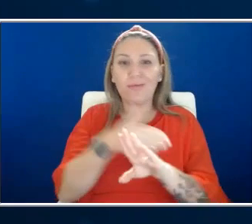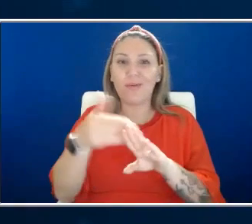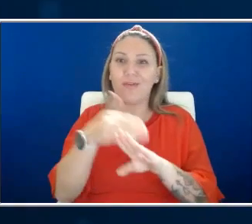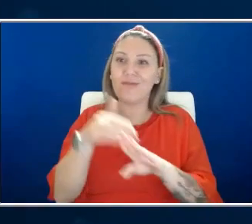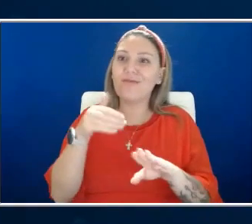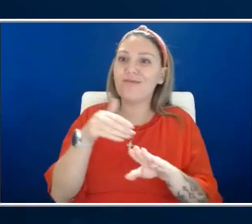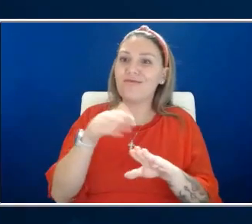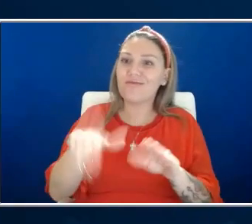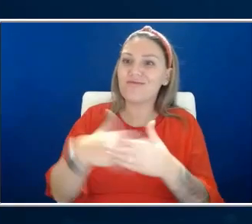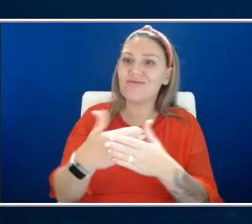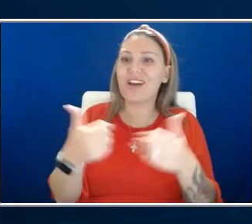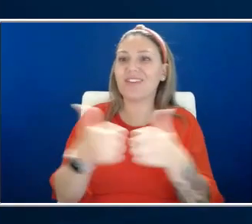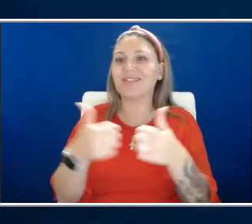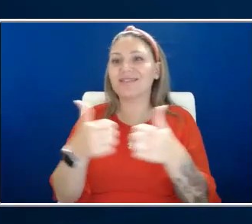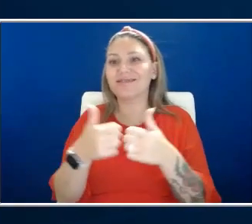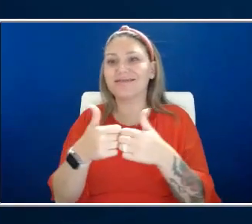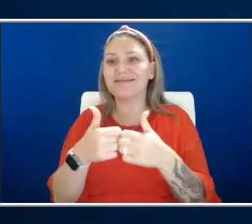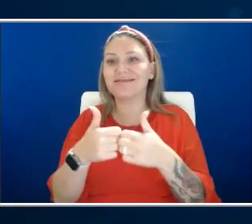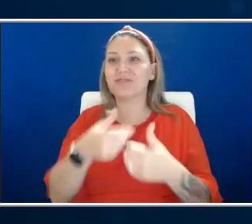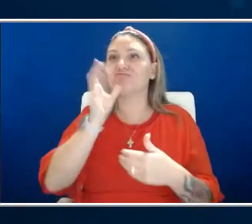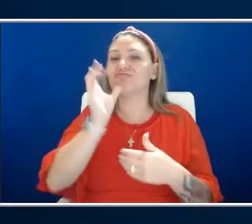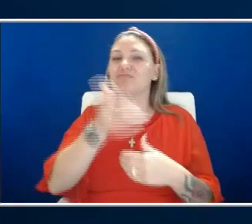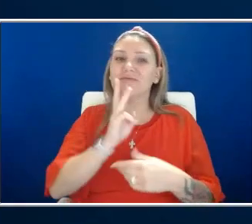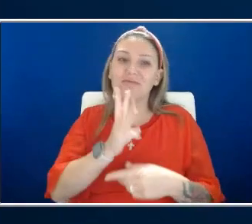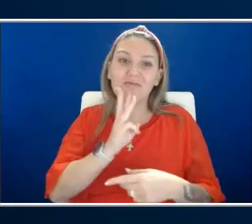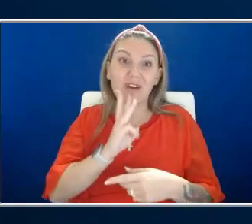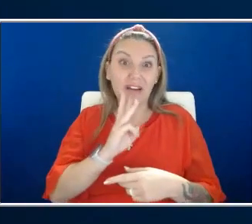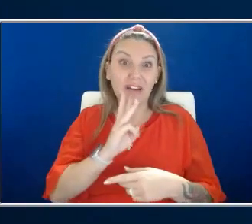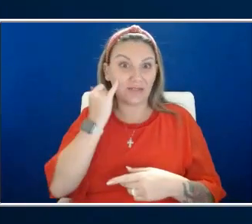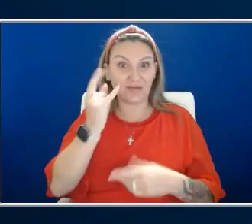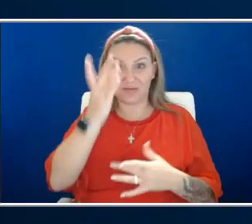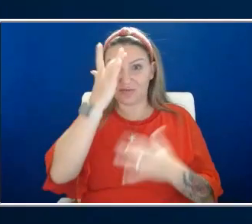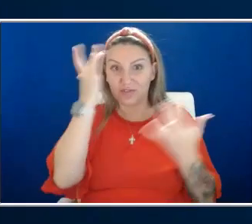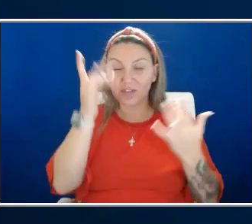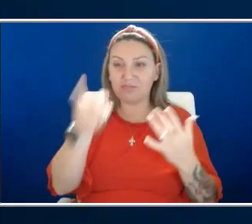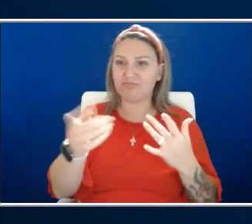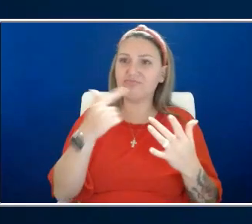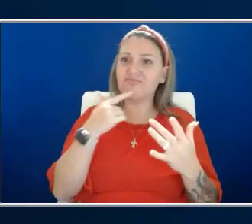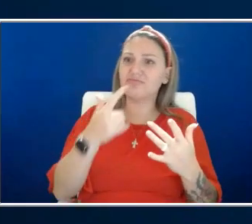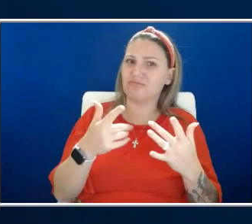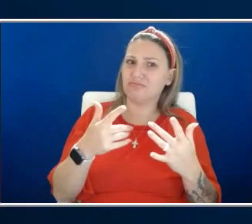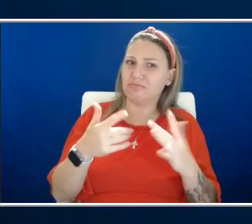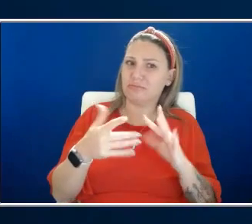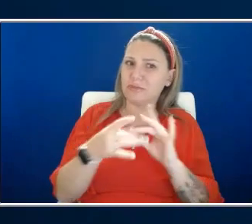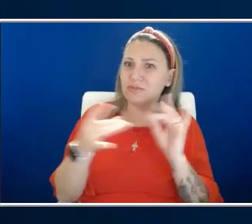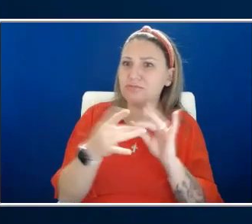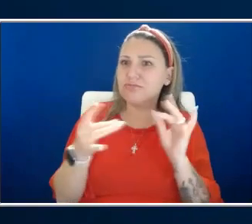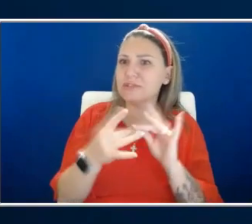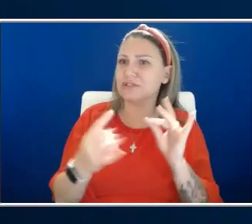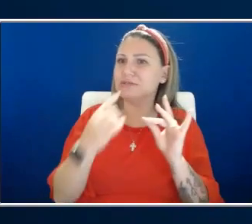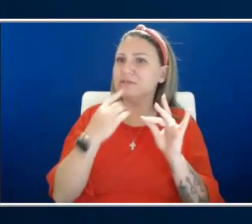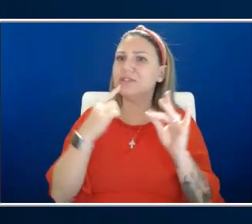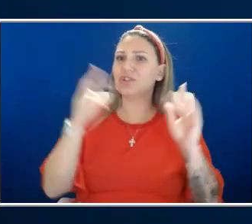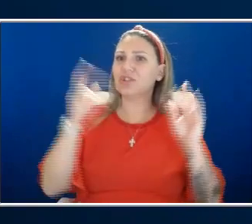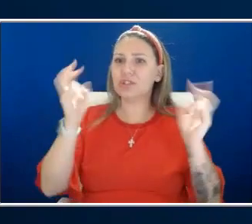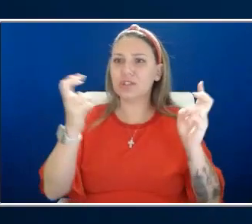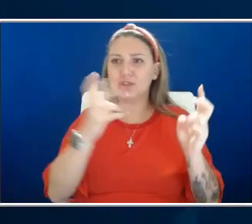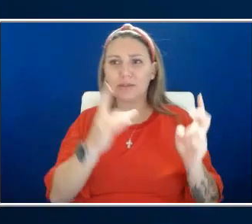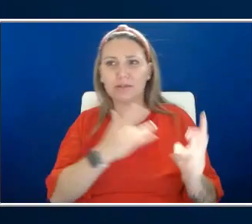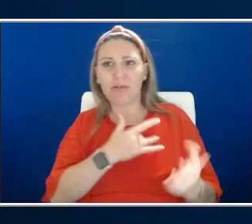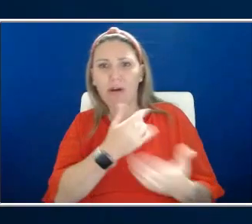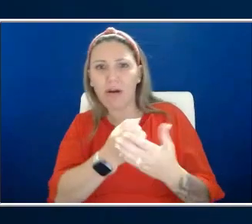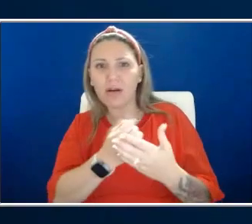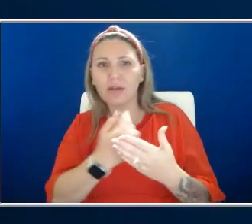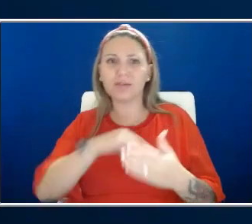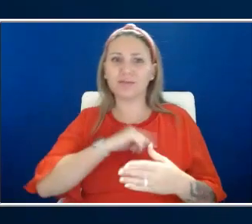hydrated, get that water going just in case you do forget. But you mentioned, more serious issues like heart attacks. And, we think about